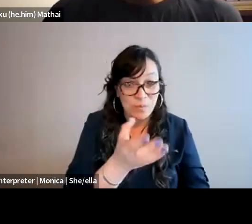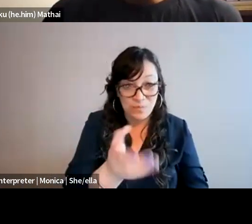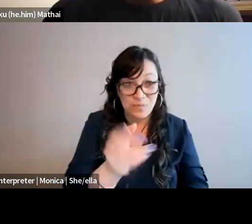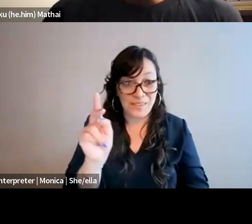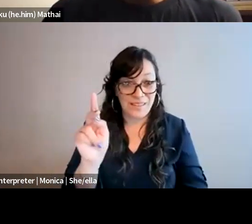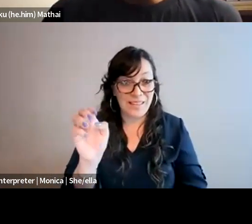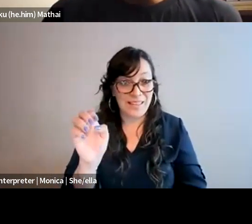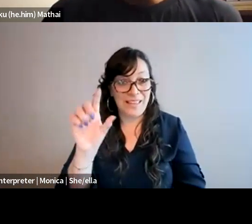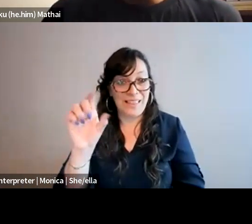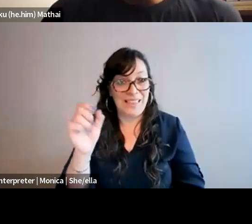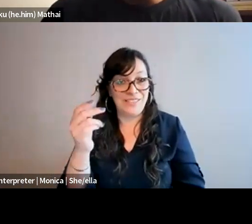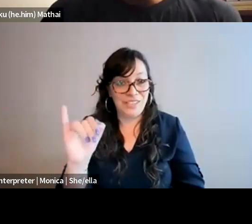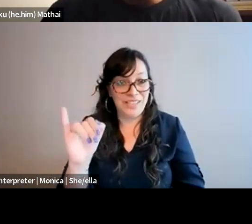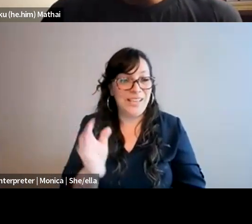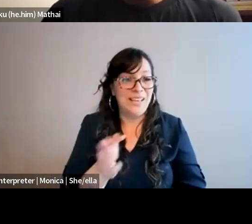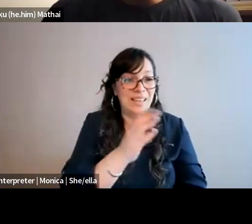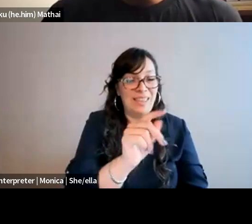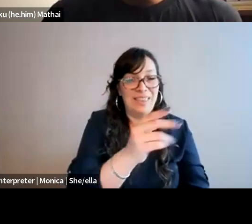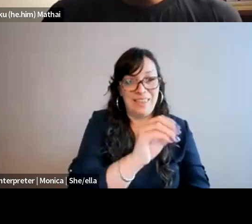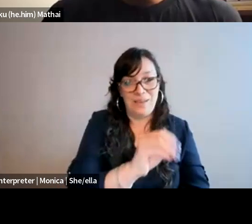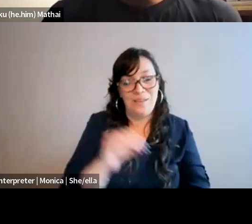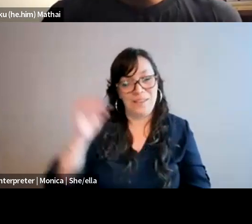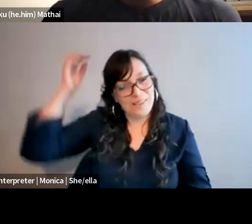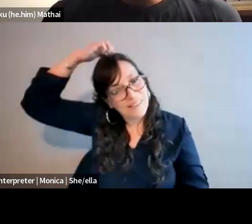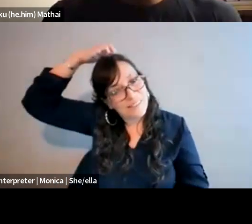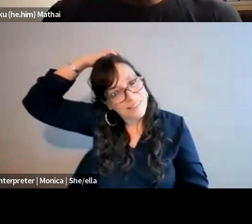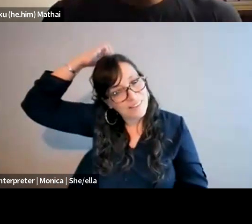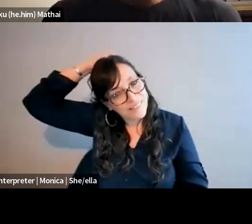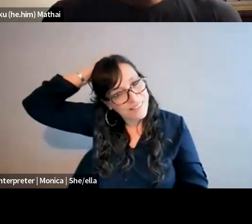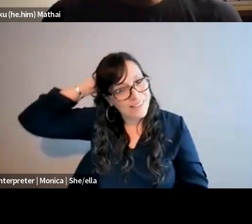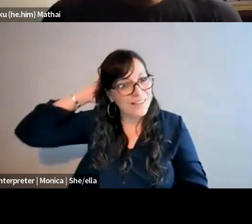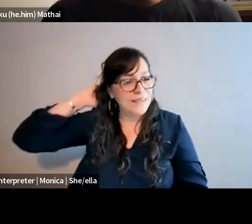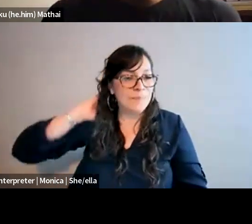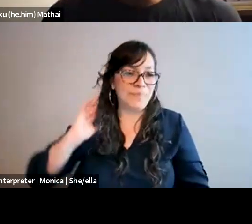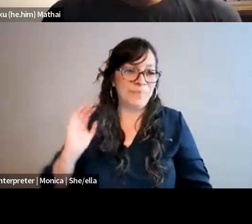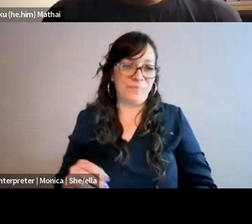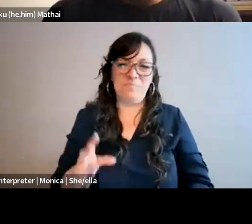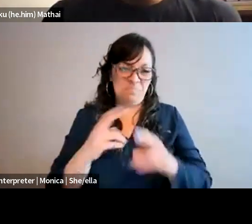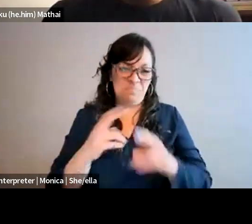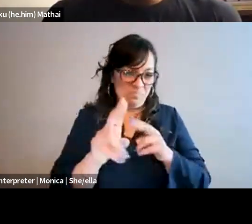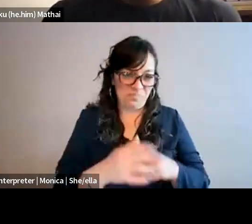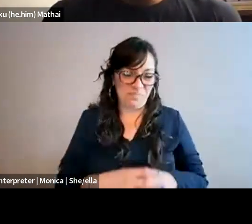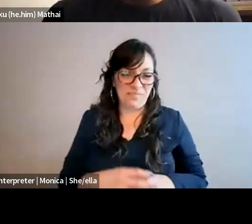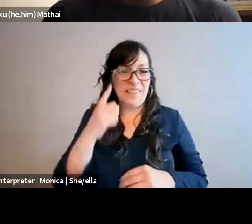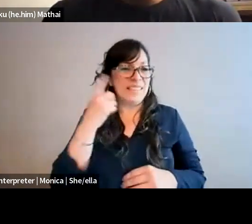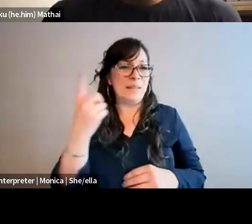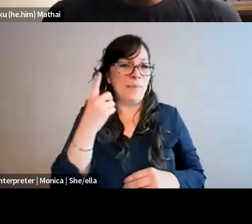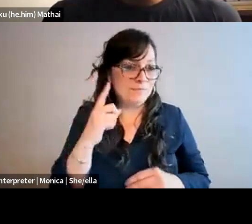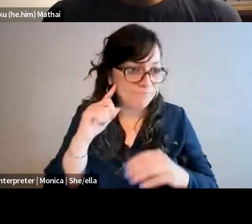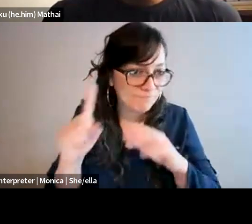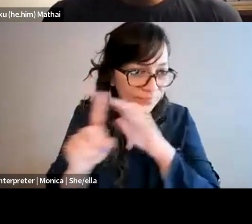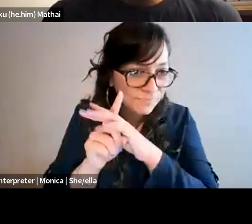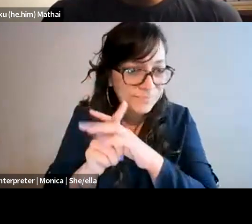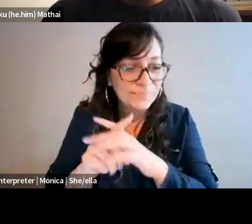with Kalechi, and then Kalechi, you can hand it over to Theo. Yeah, I'll be really quick. I think something really